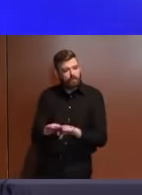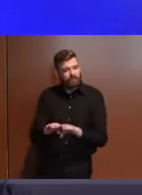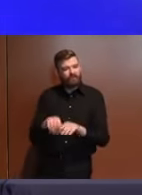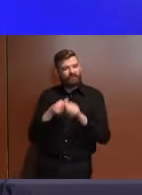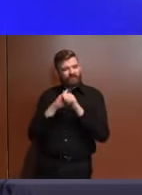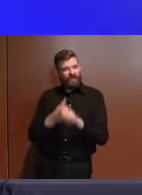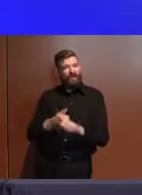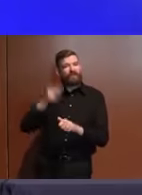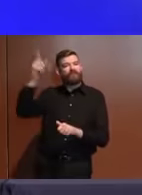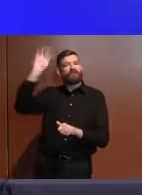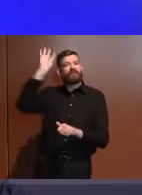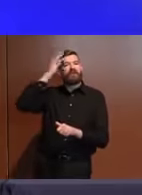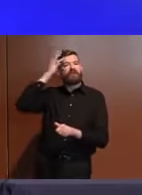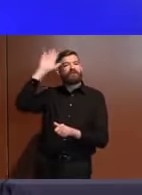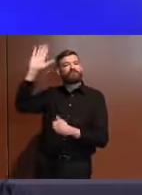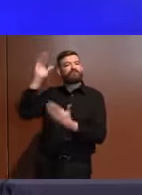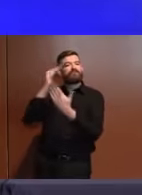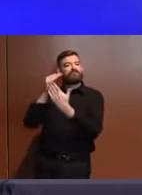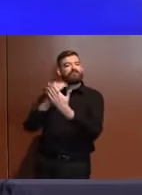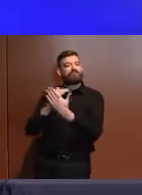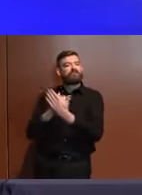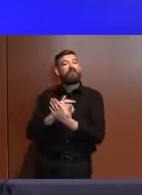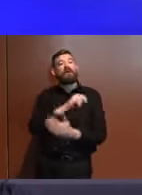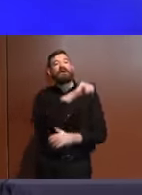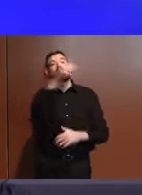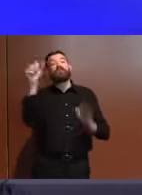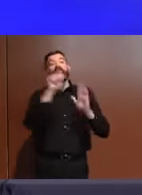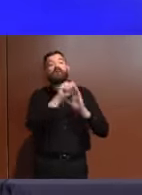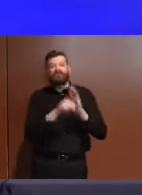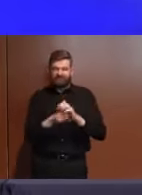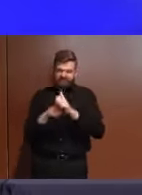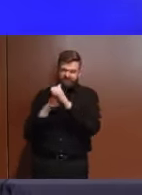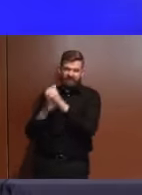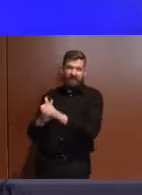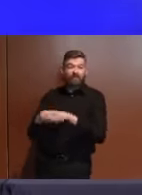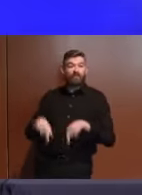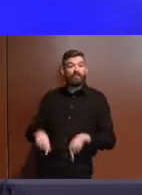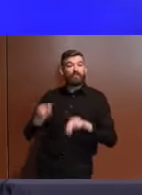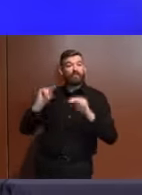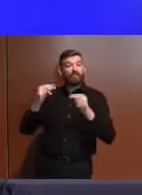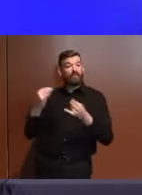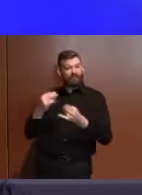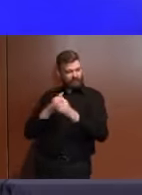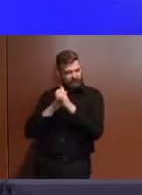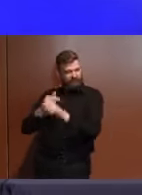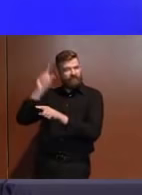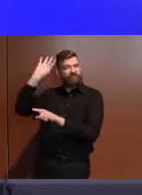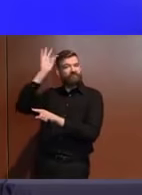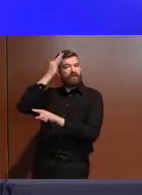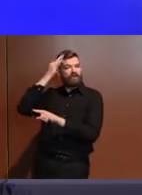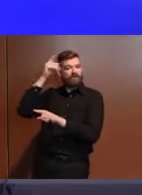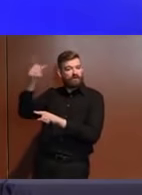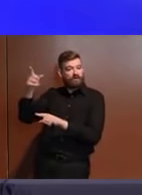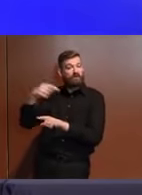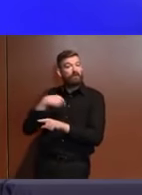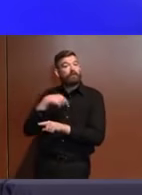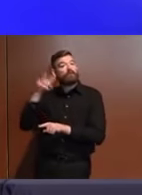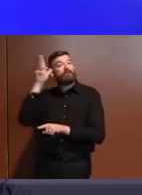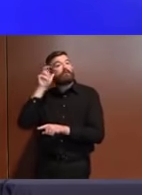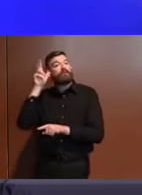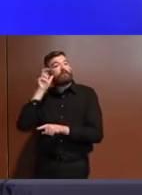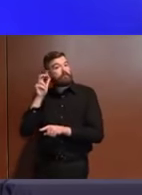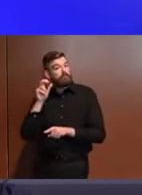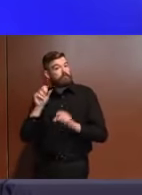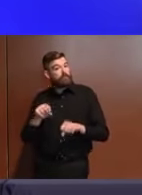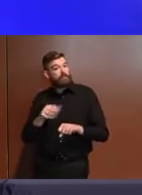guidelines and the guidelines of other states, and that in New Jersey is acting in compliance with federal guidelines. We're hearing that it may be imminent directive